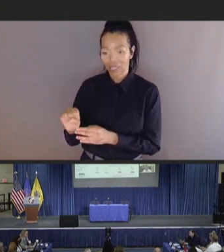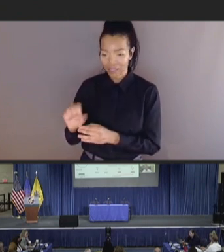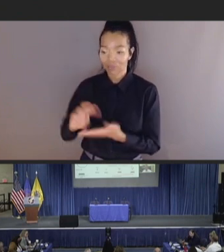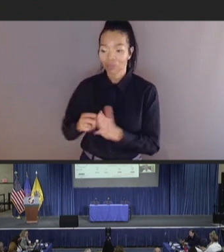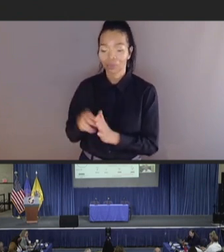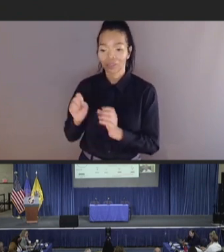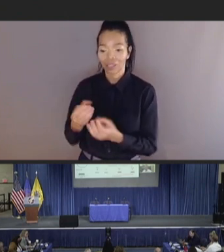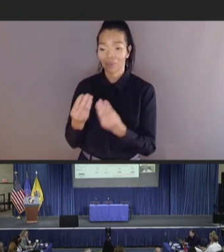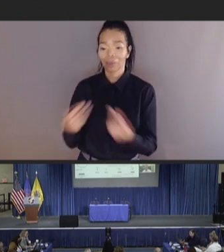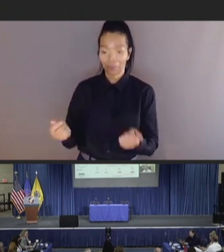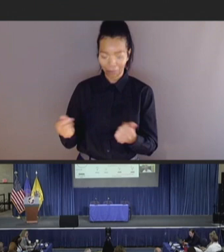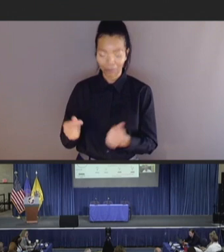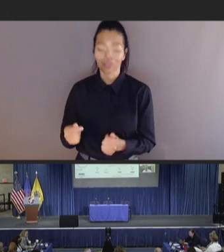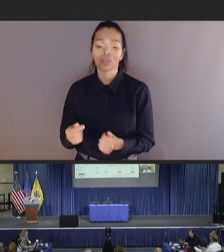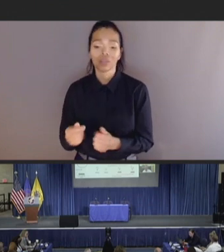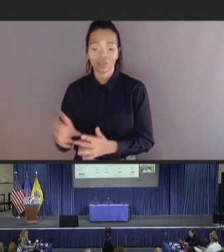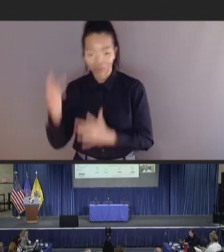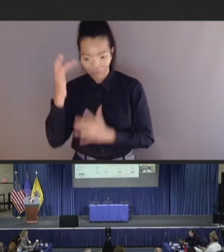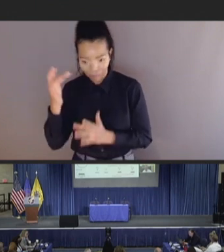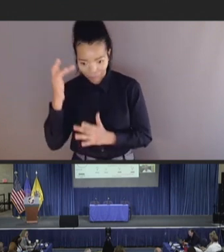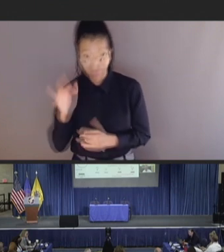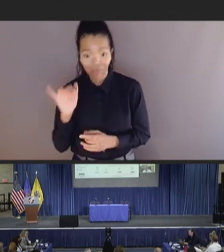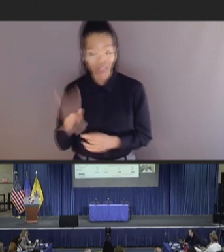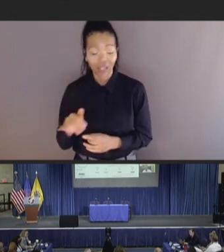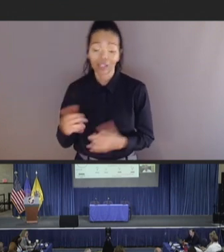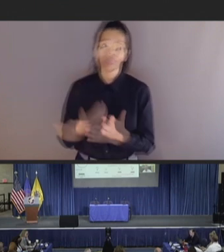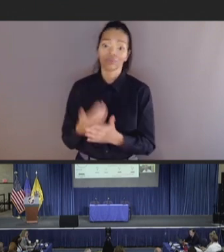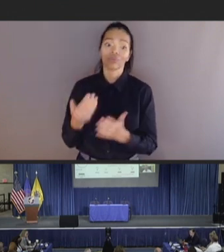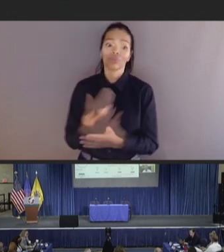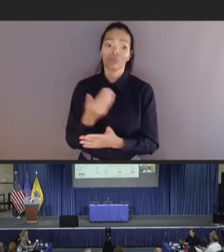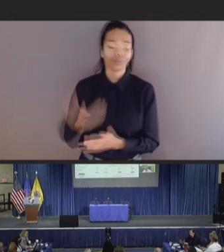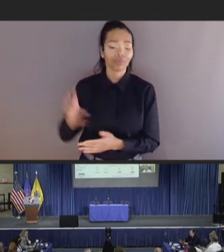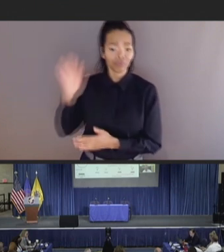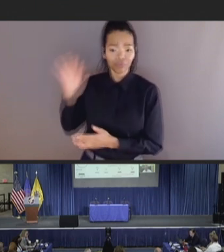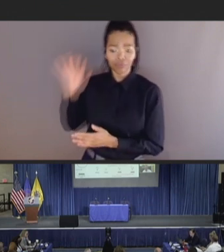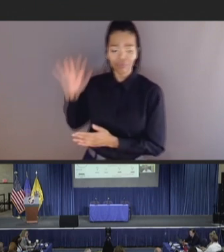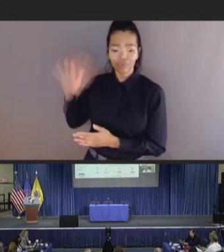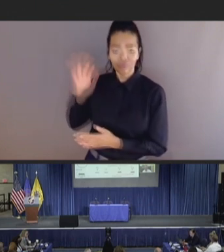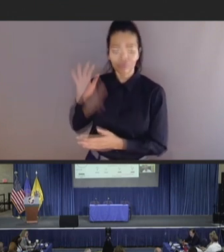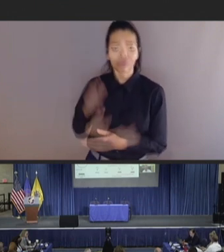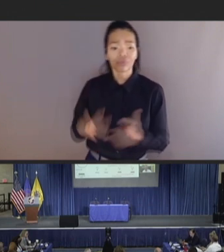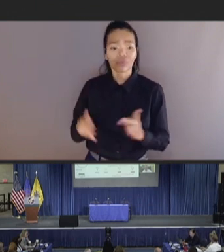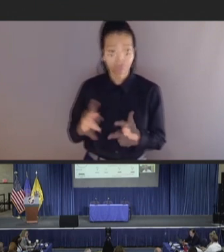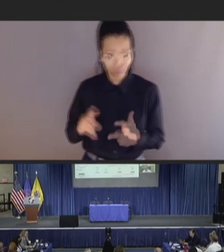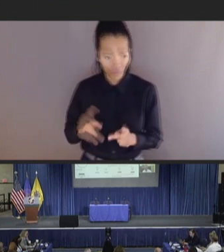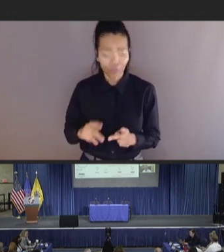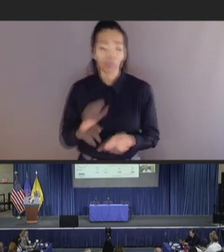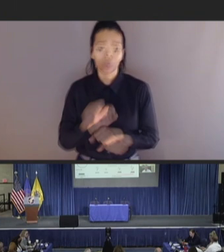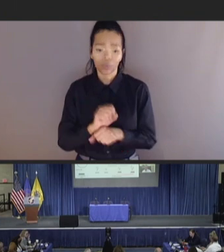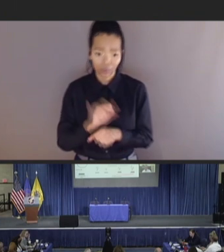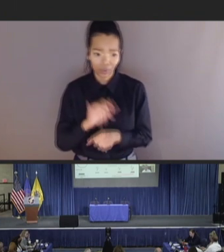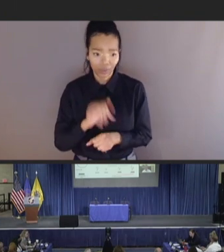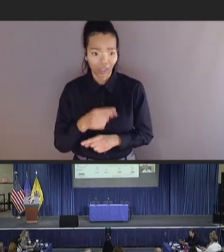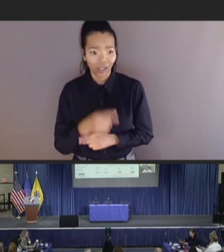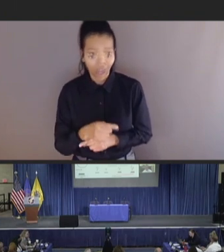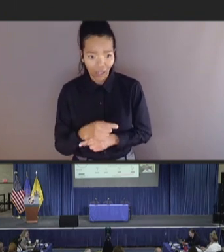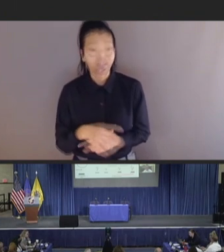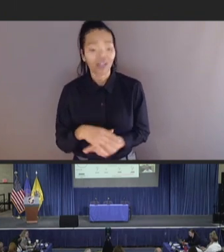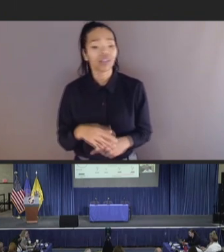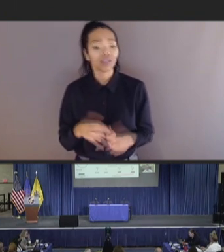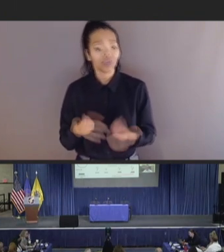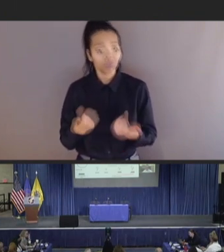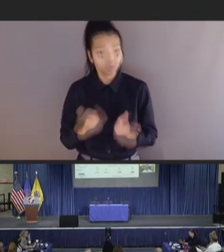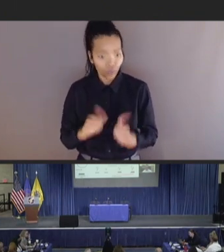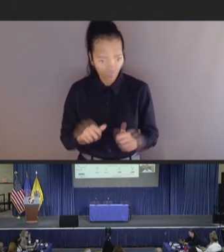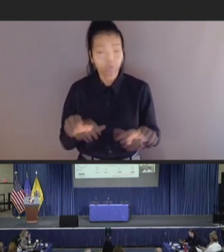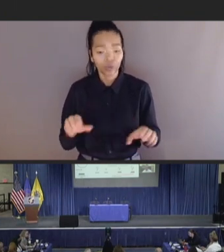vaccine, again, this is unprecedented. Traditionally, people will work on the basis of an inactivated virus or bacteria